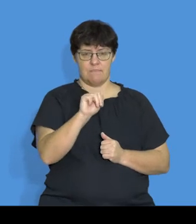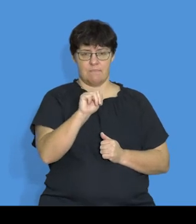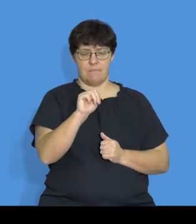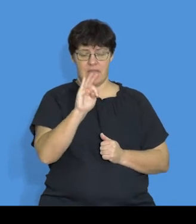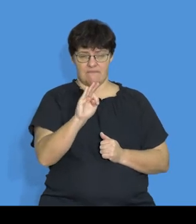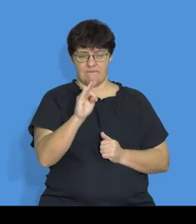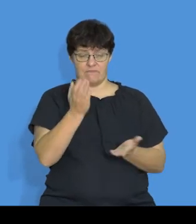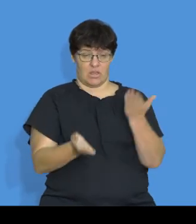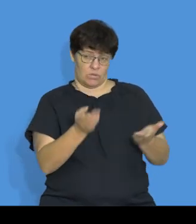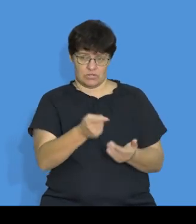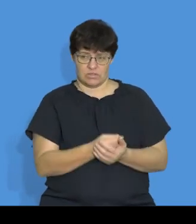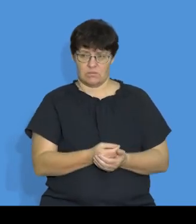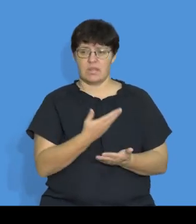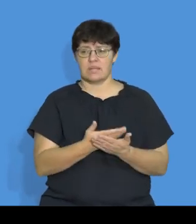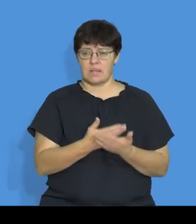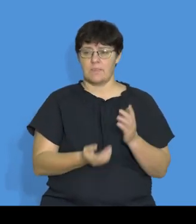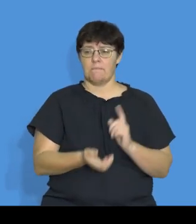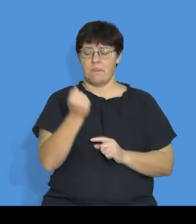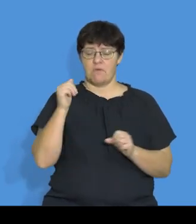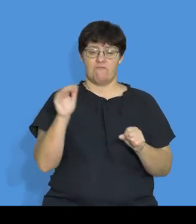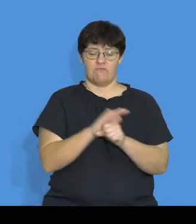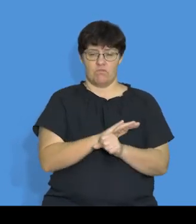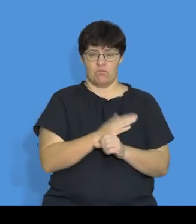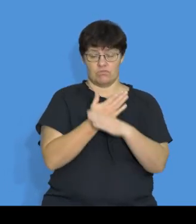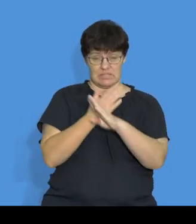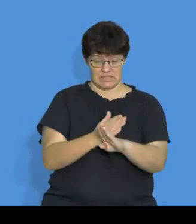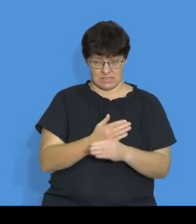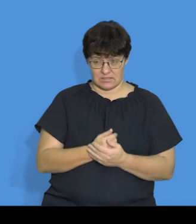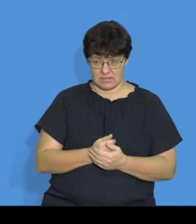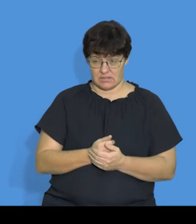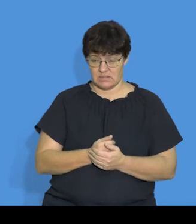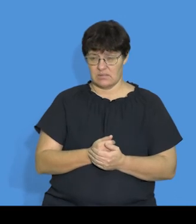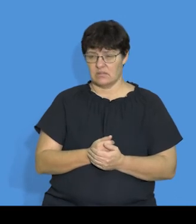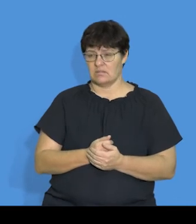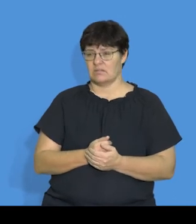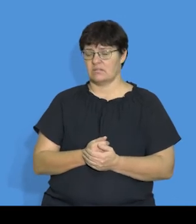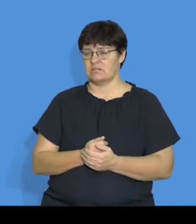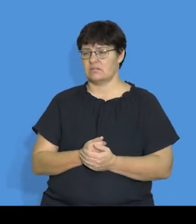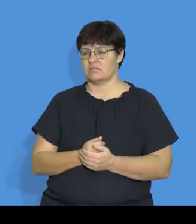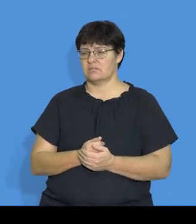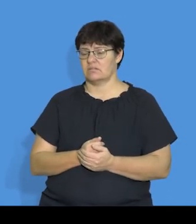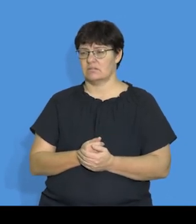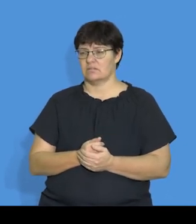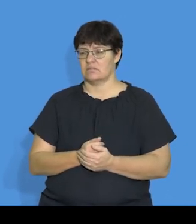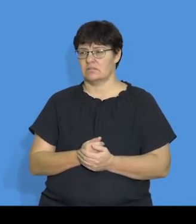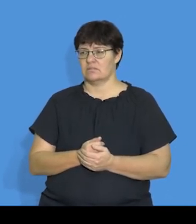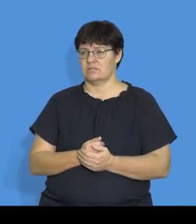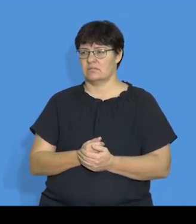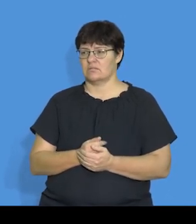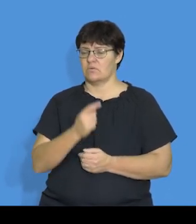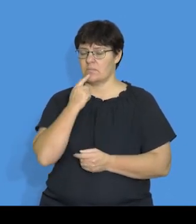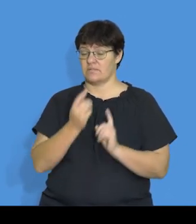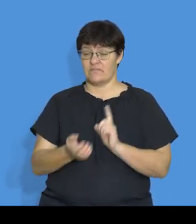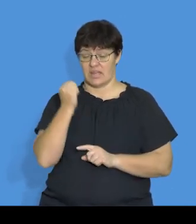Okay, we can find the total resistance, okay, of the circuit, which is first of all we need to